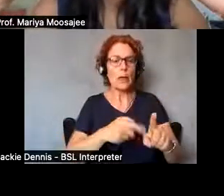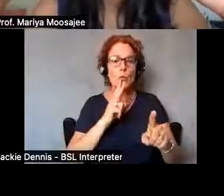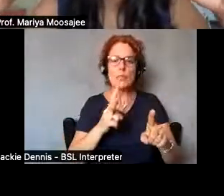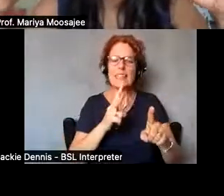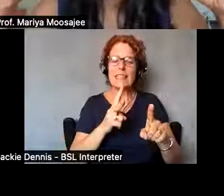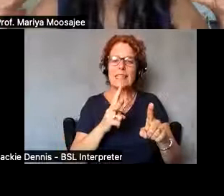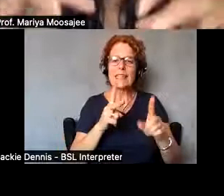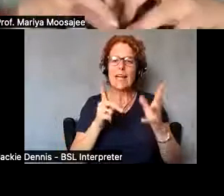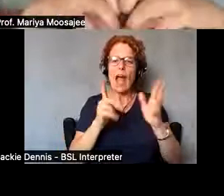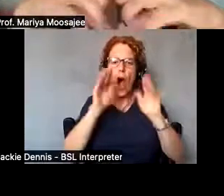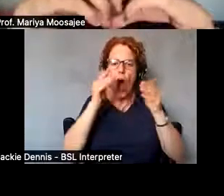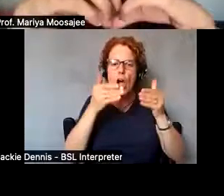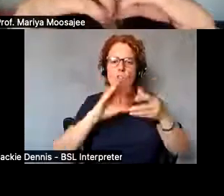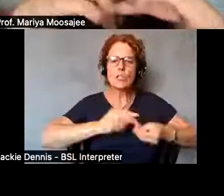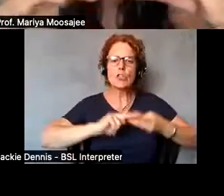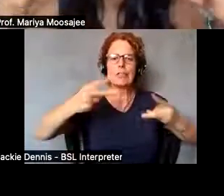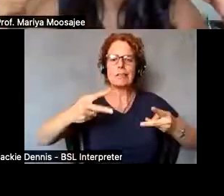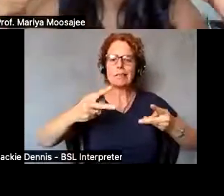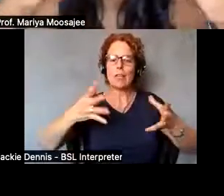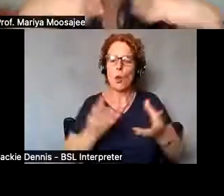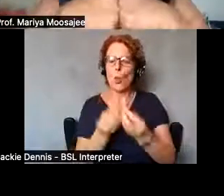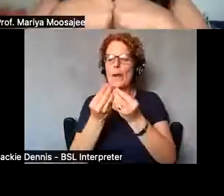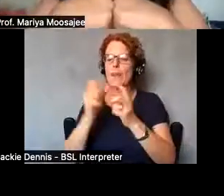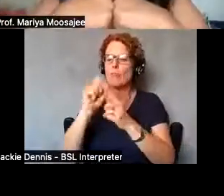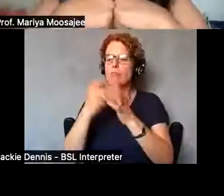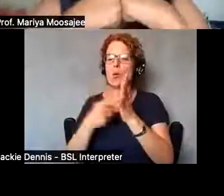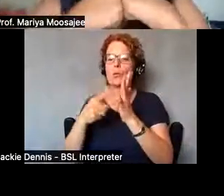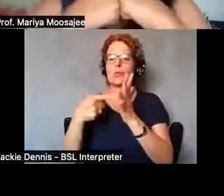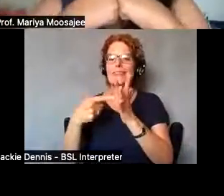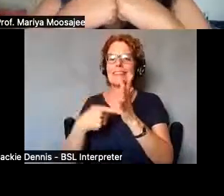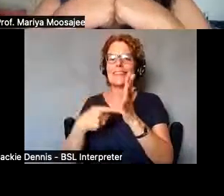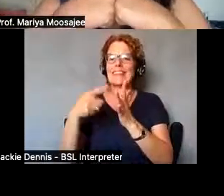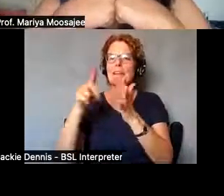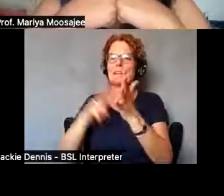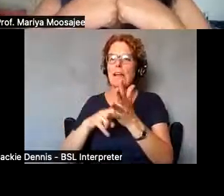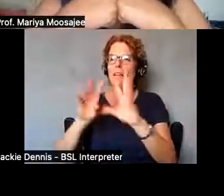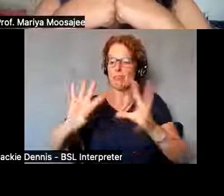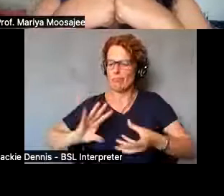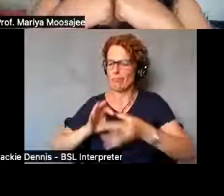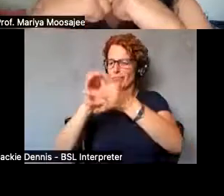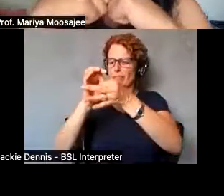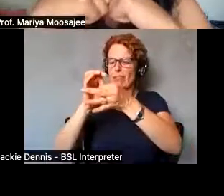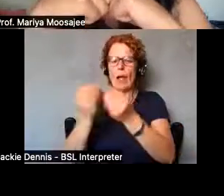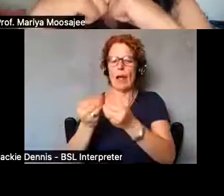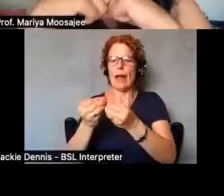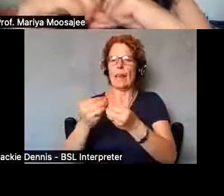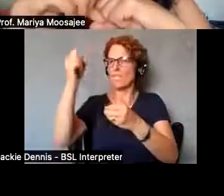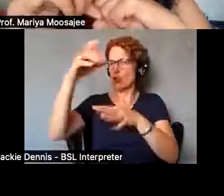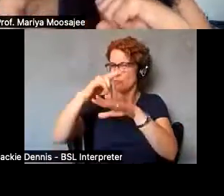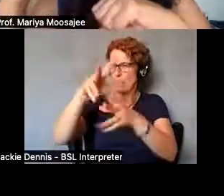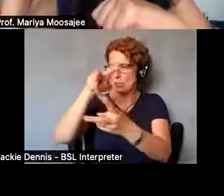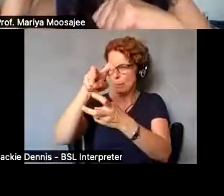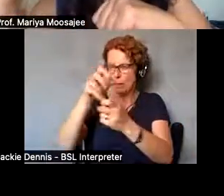and their proteins form a complex. They basically bind to one another in the photoreceptors. And